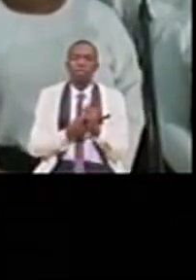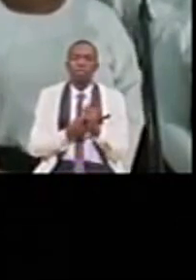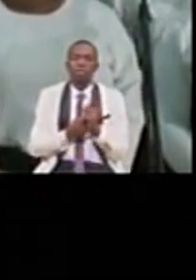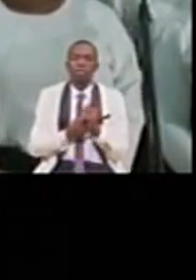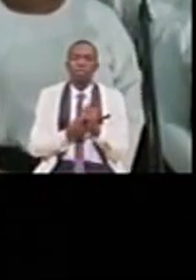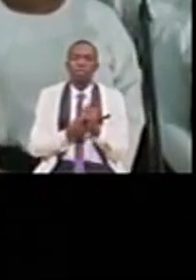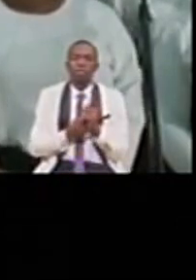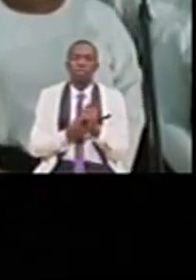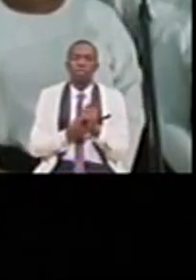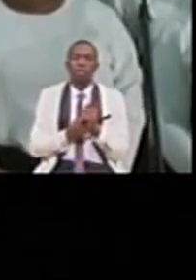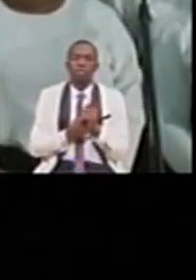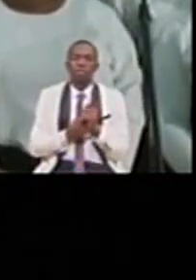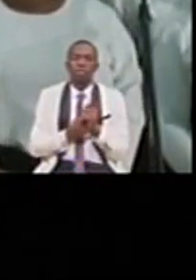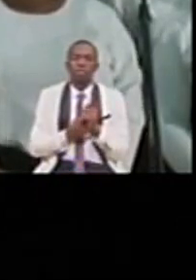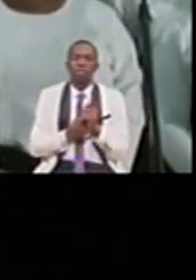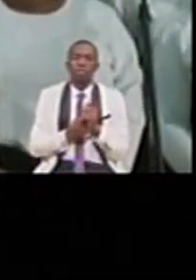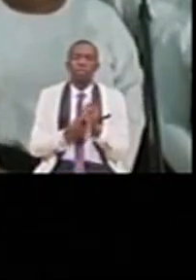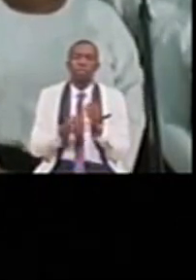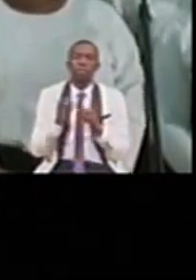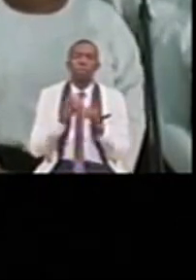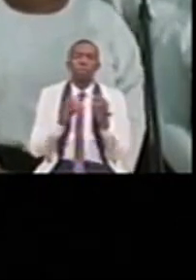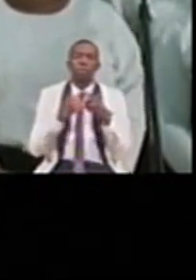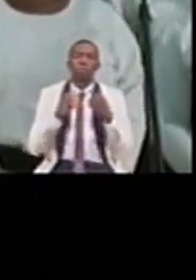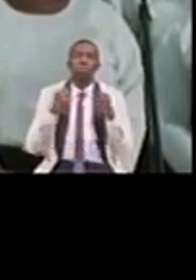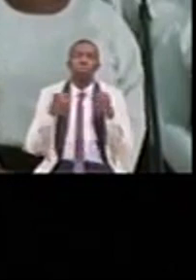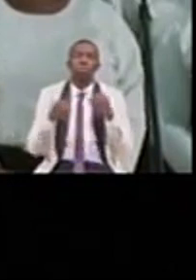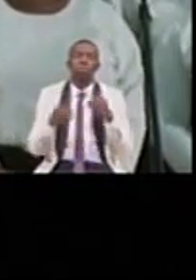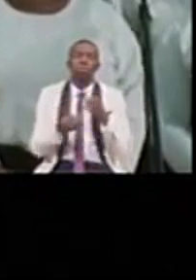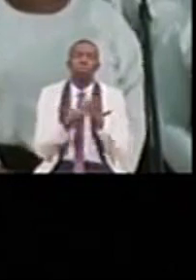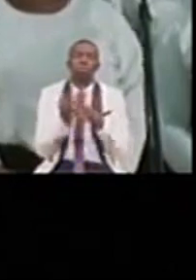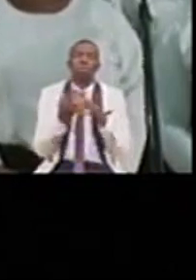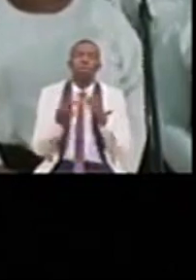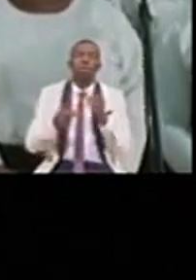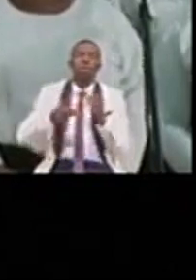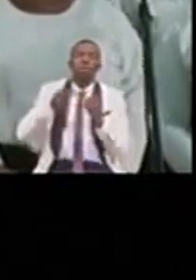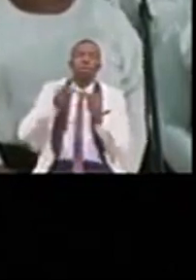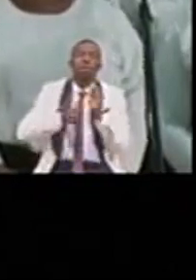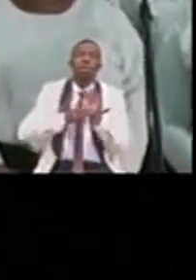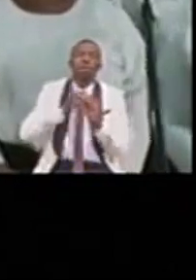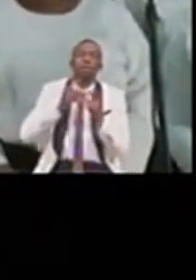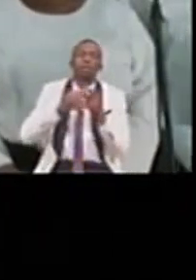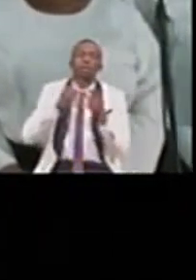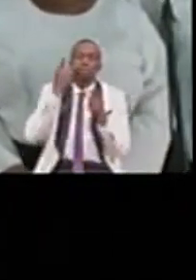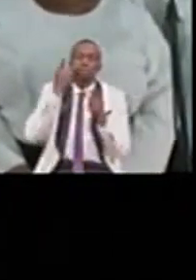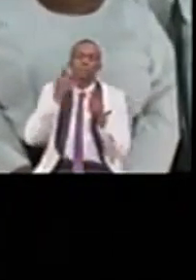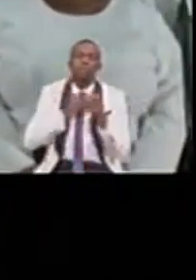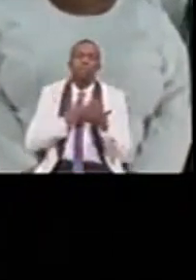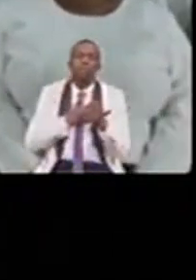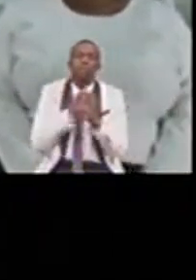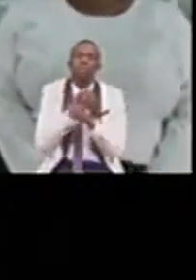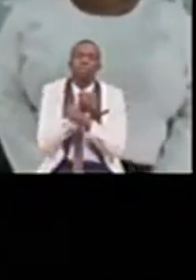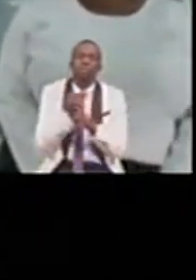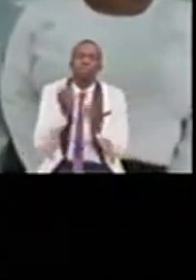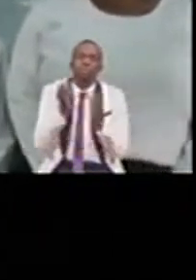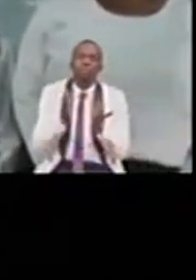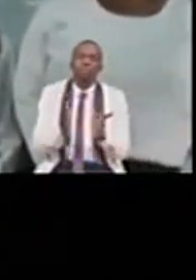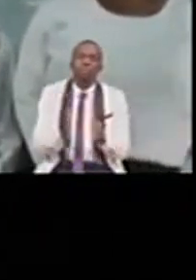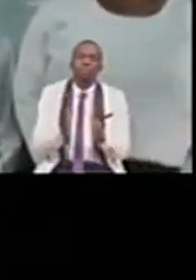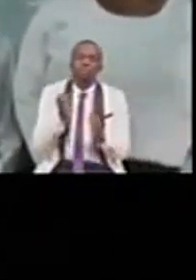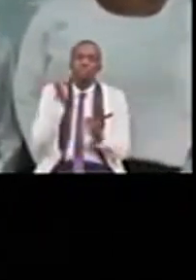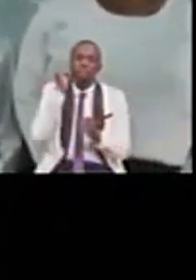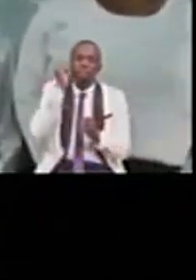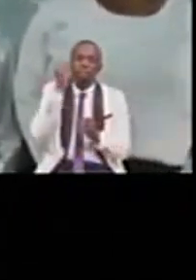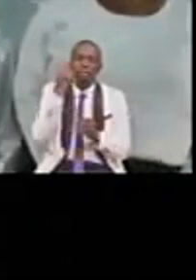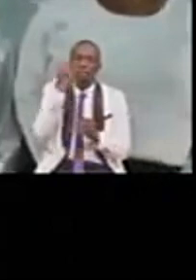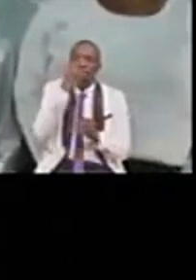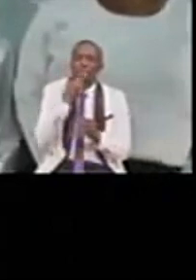through. Oh, to go higher, to see my Savior. His face I